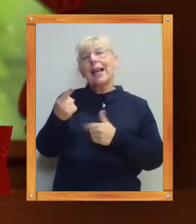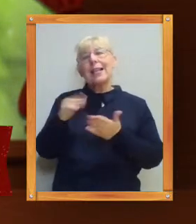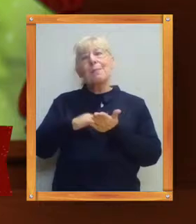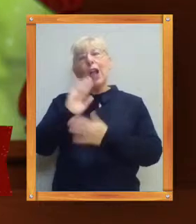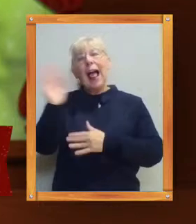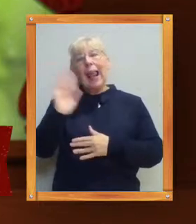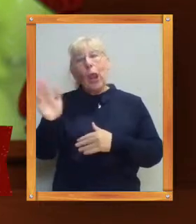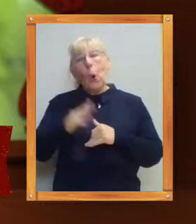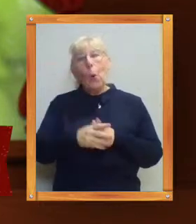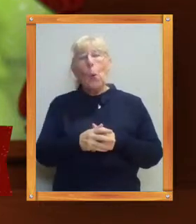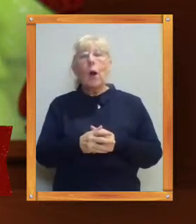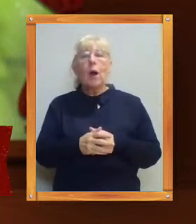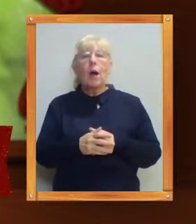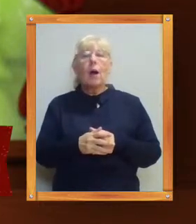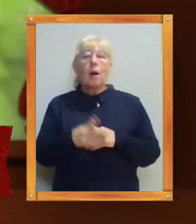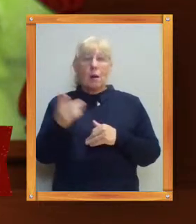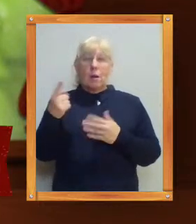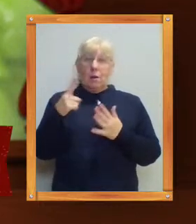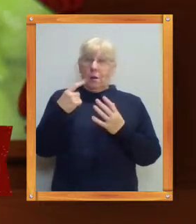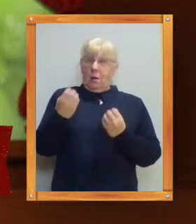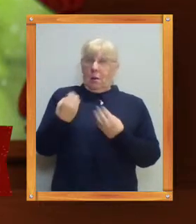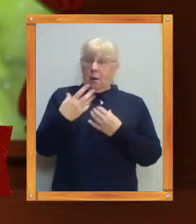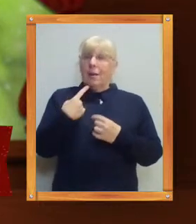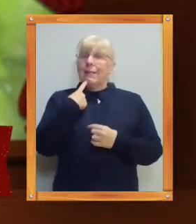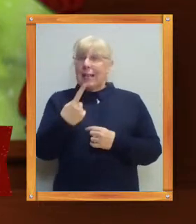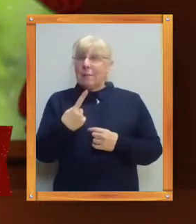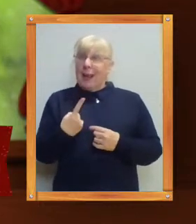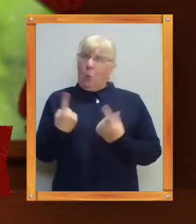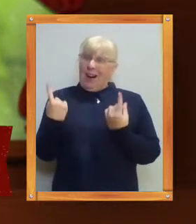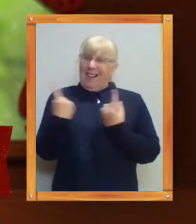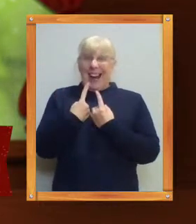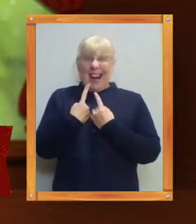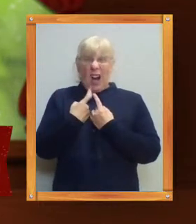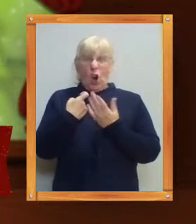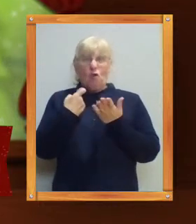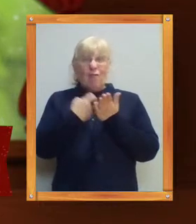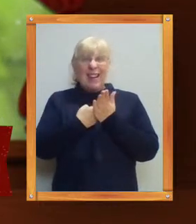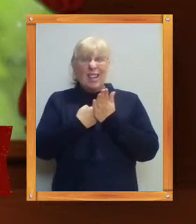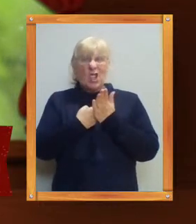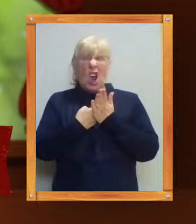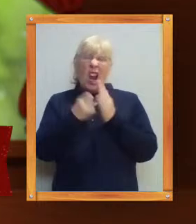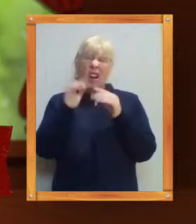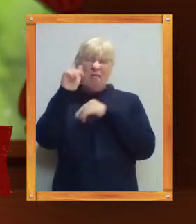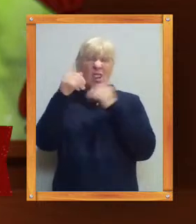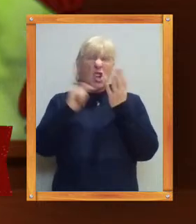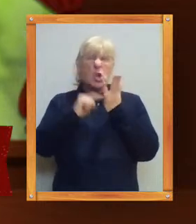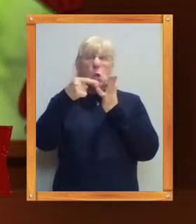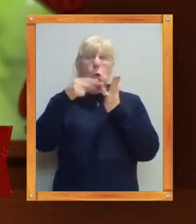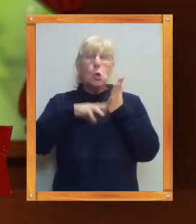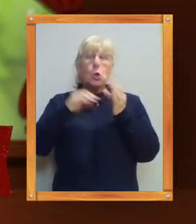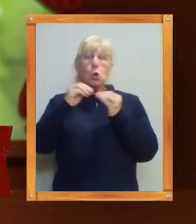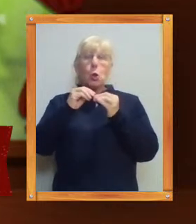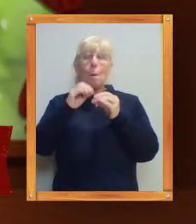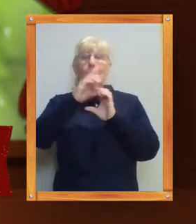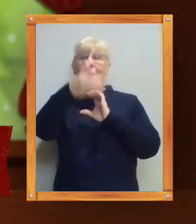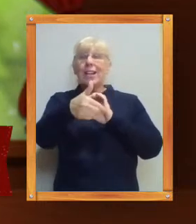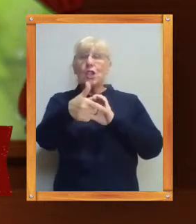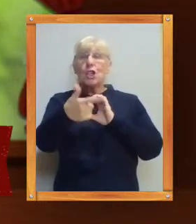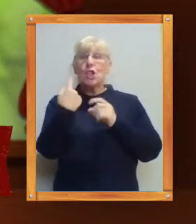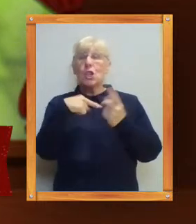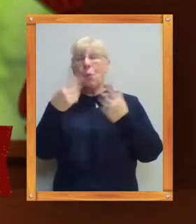just outside Randalstown in Tunbridge tonight. We love the Christmas lights down there every year. So thank you for that, Michelle, and thank you